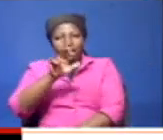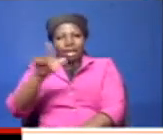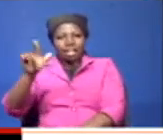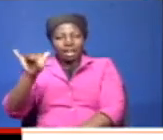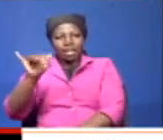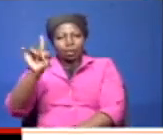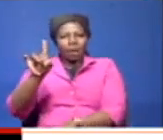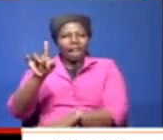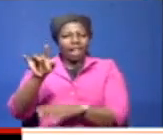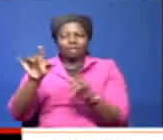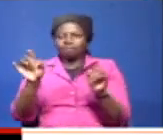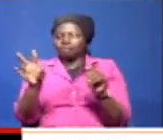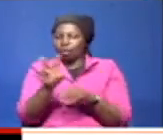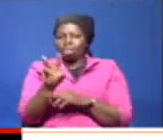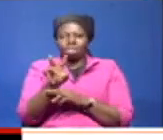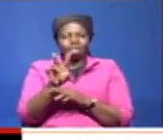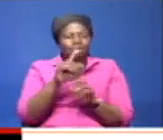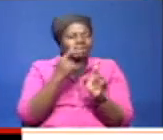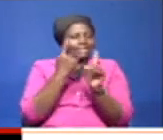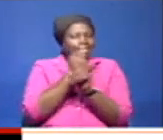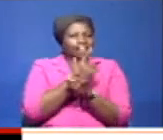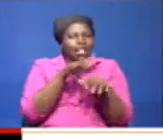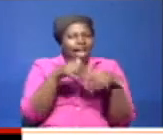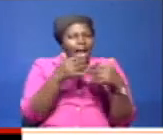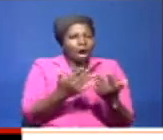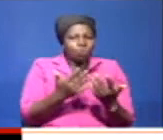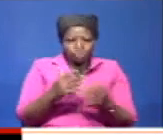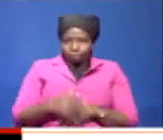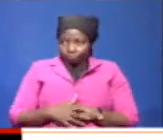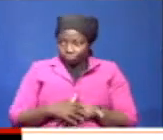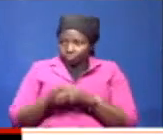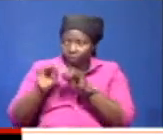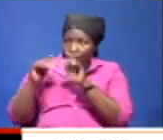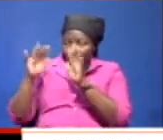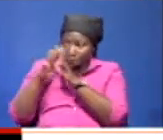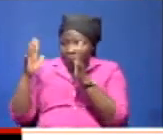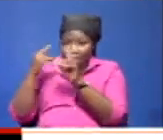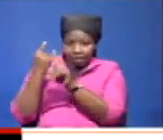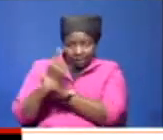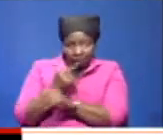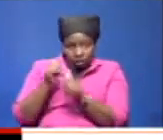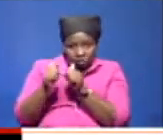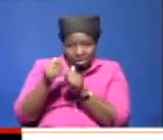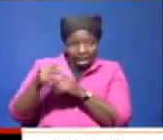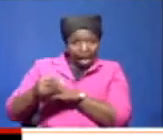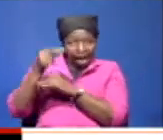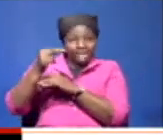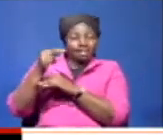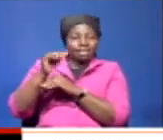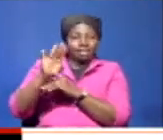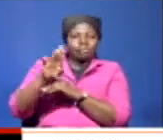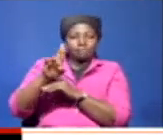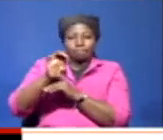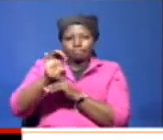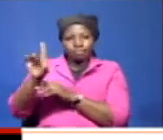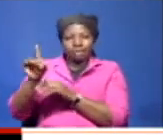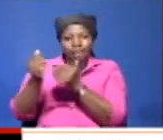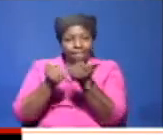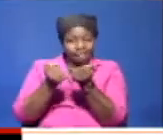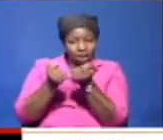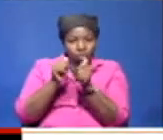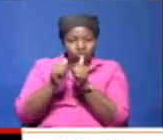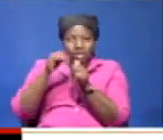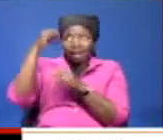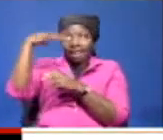key difference in these two cars? The key difference is the addition of the hybrid motor, which is it's basically an electric motor